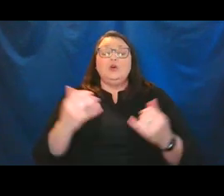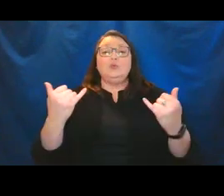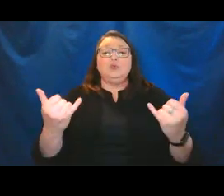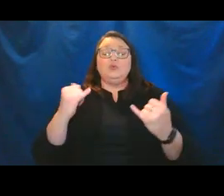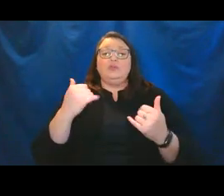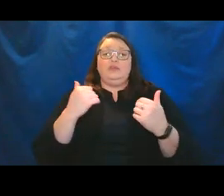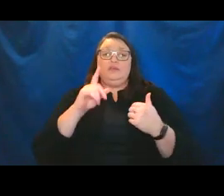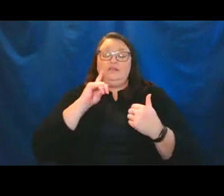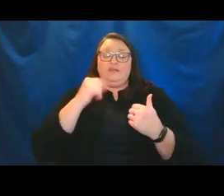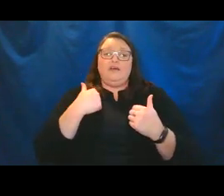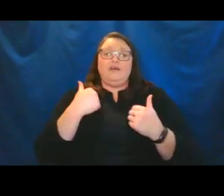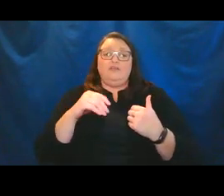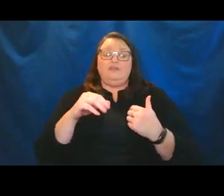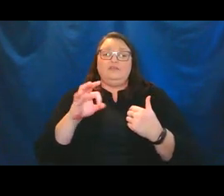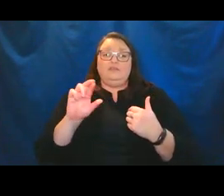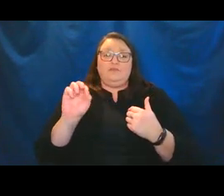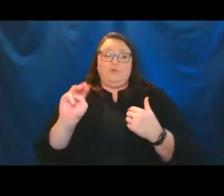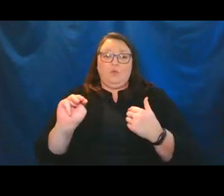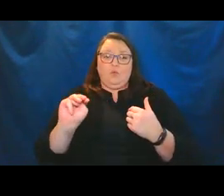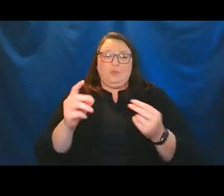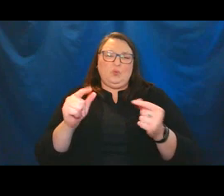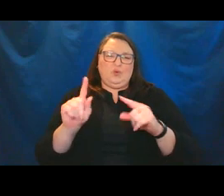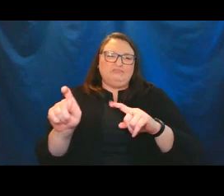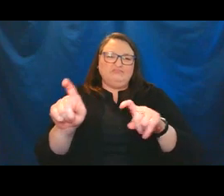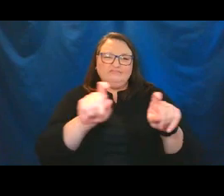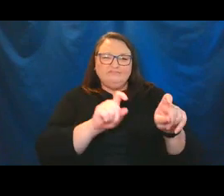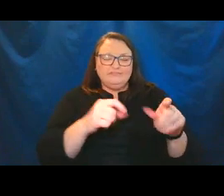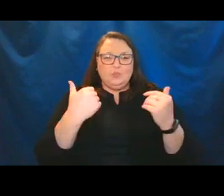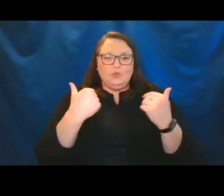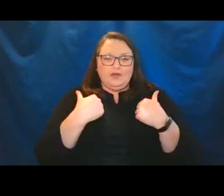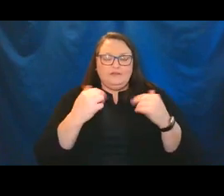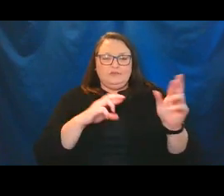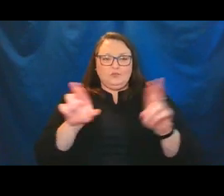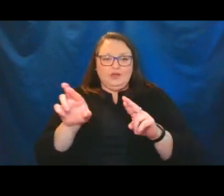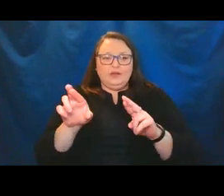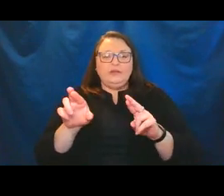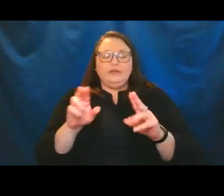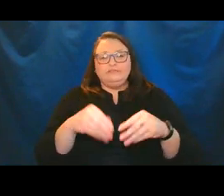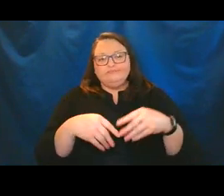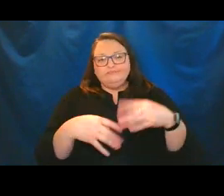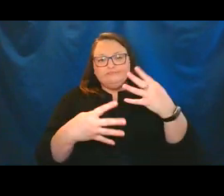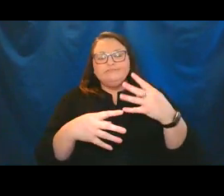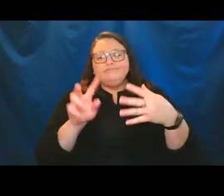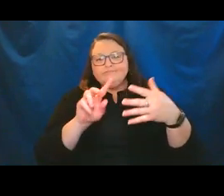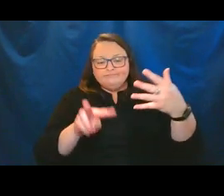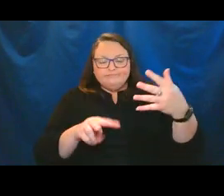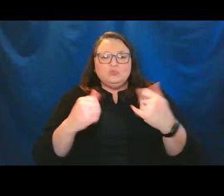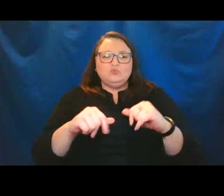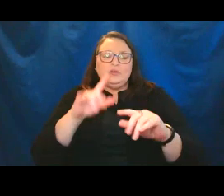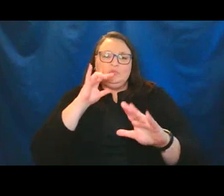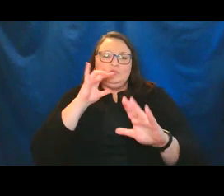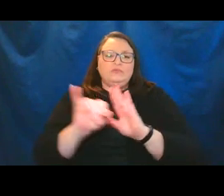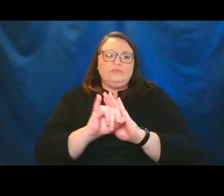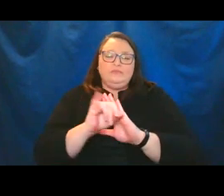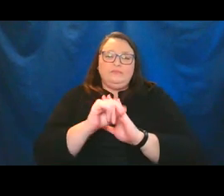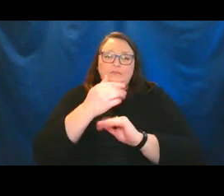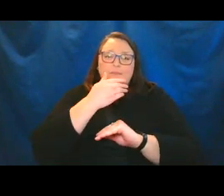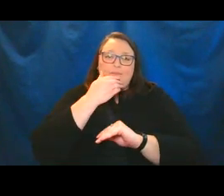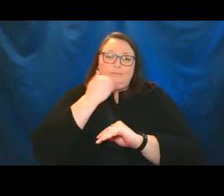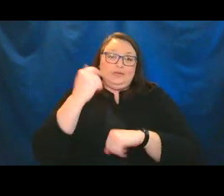a form, that a little quick survey that we have out there, where we're trying to identify best meeting times